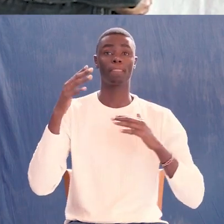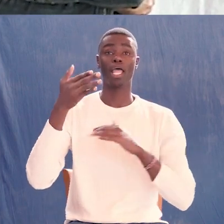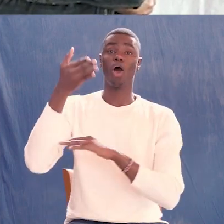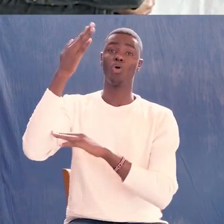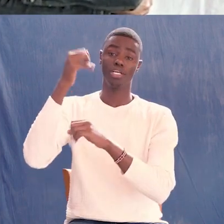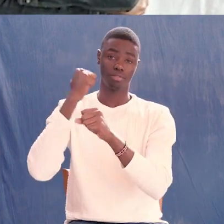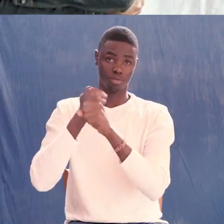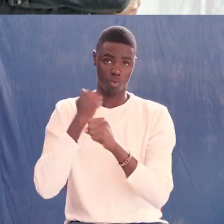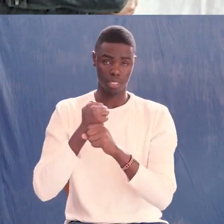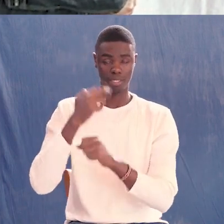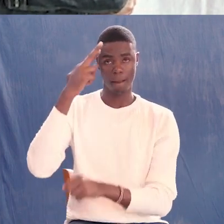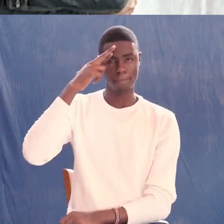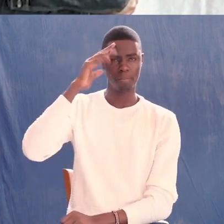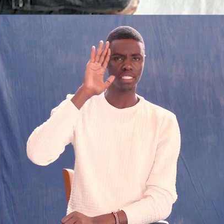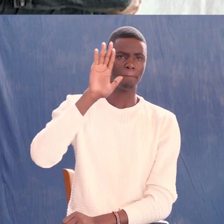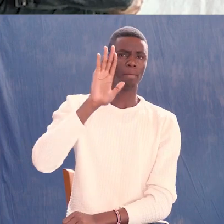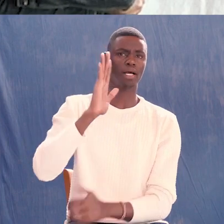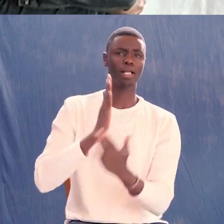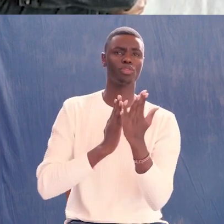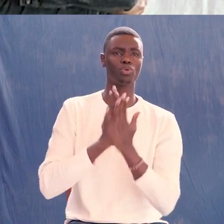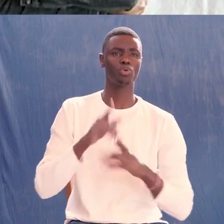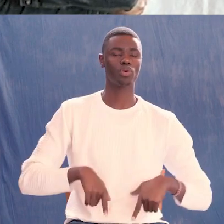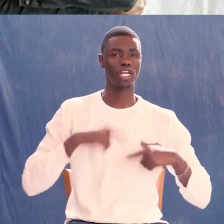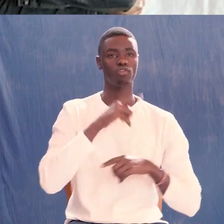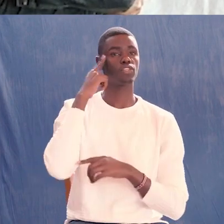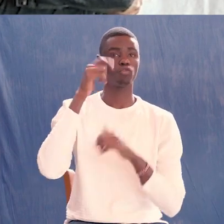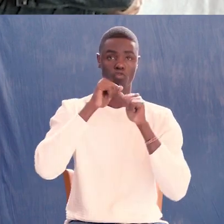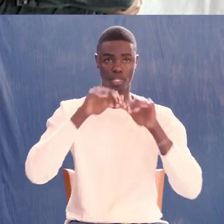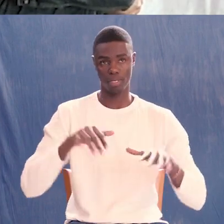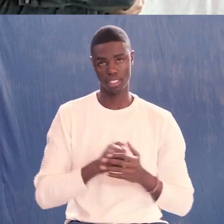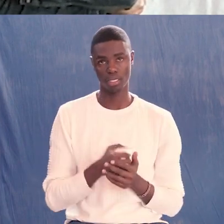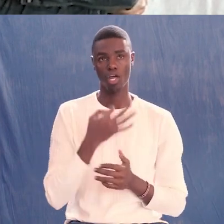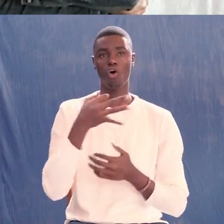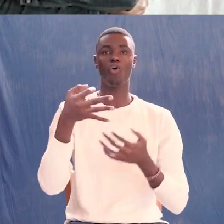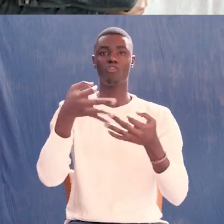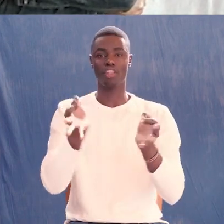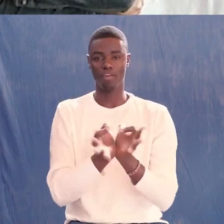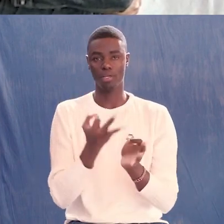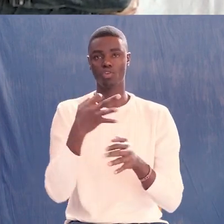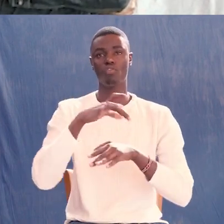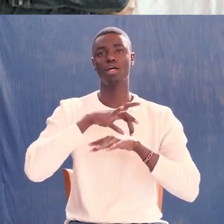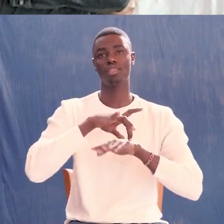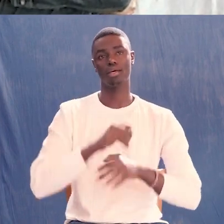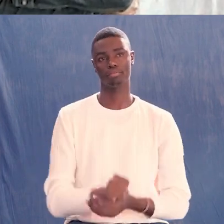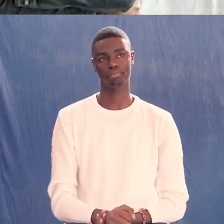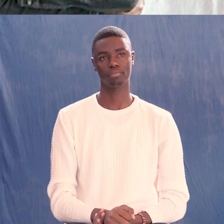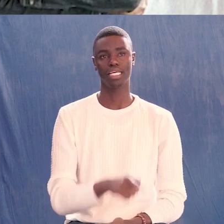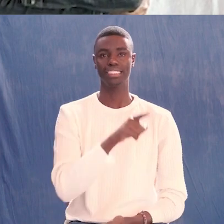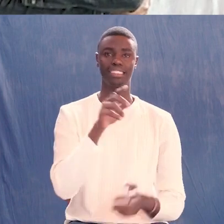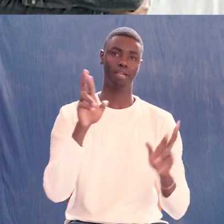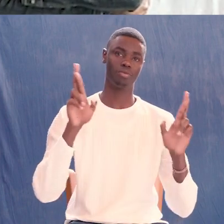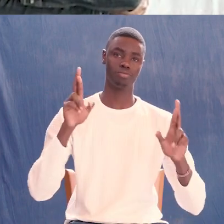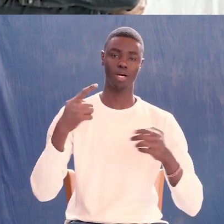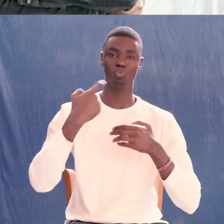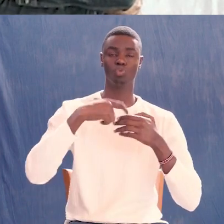working his purposes through your life for the blessing of the families of the earth. are you willing to